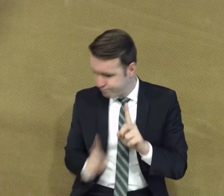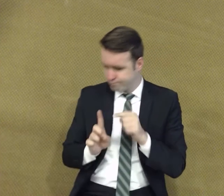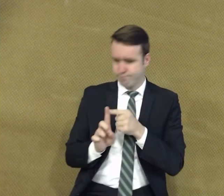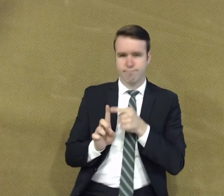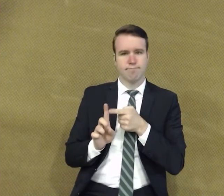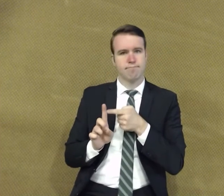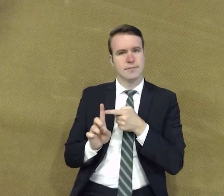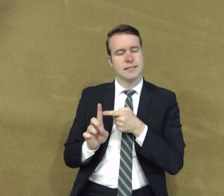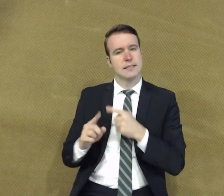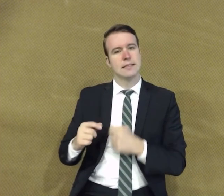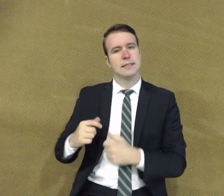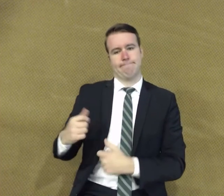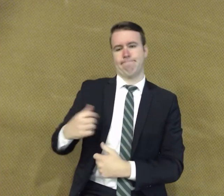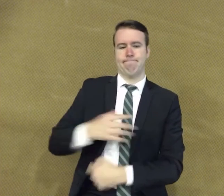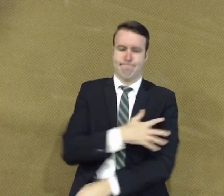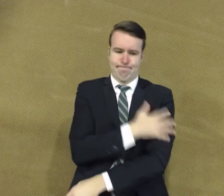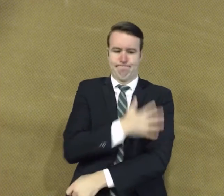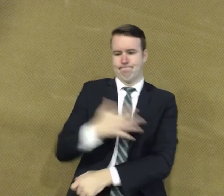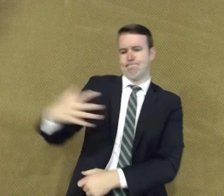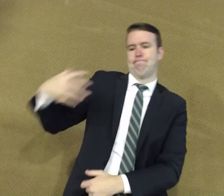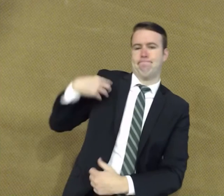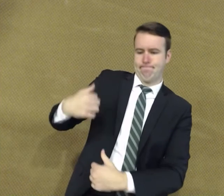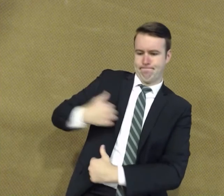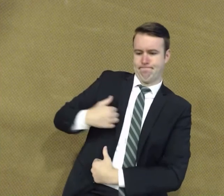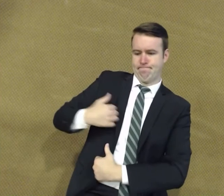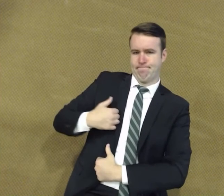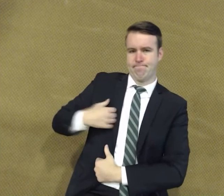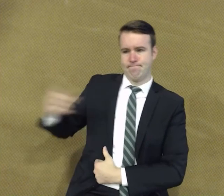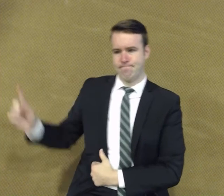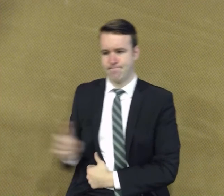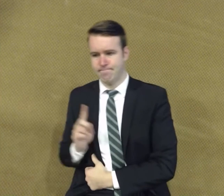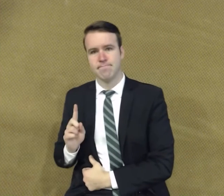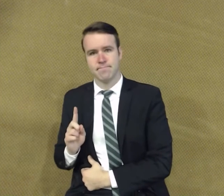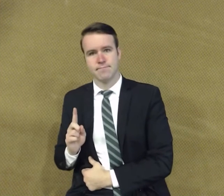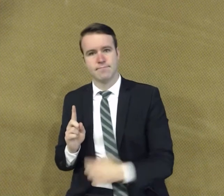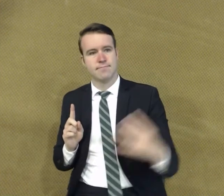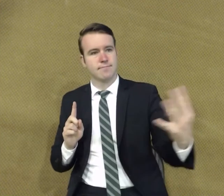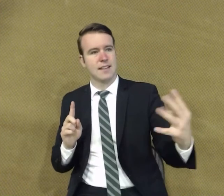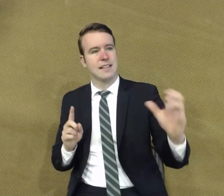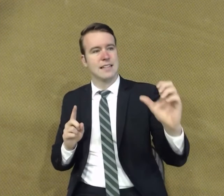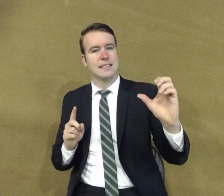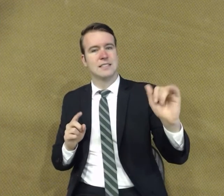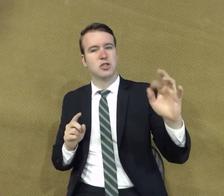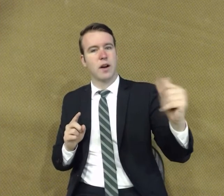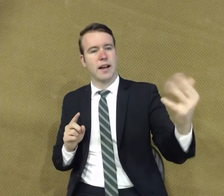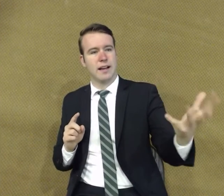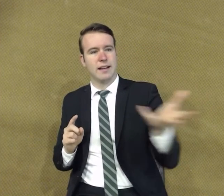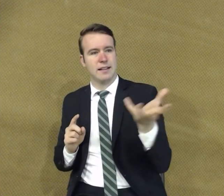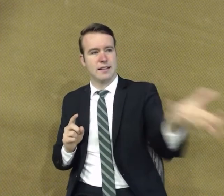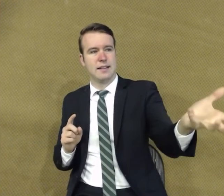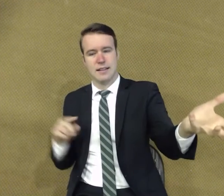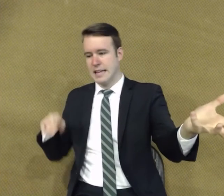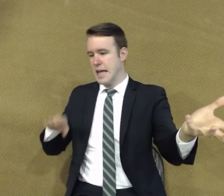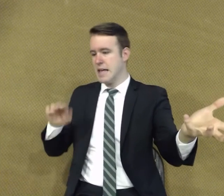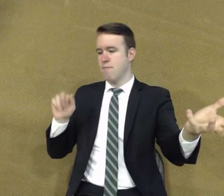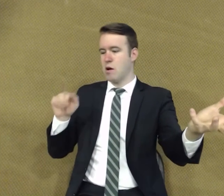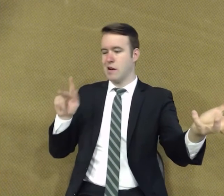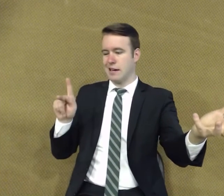general for the king that had him under domination. and Barak, or